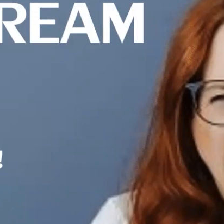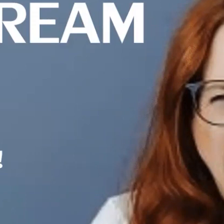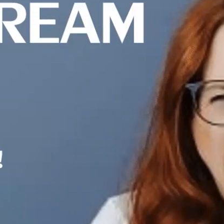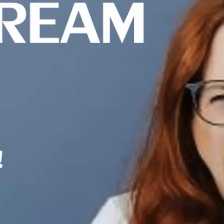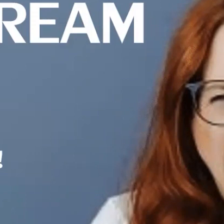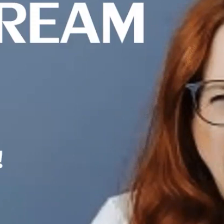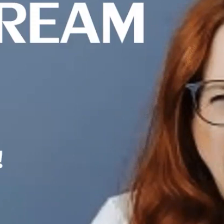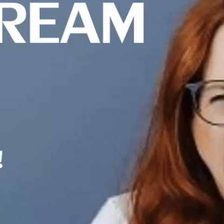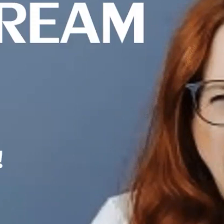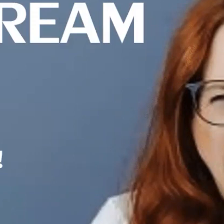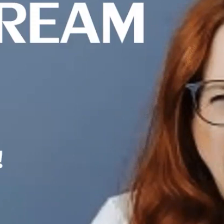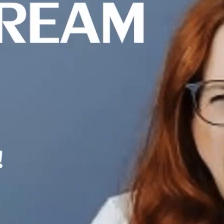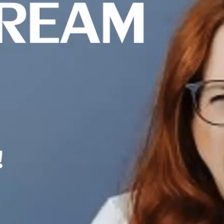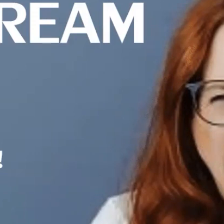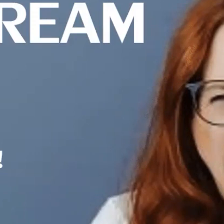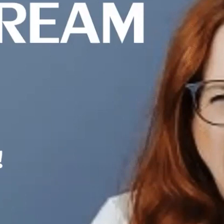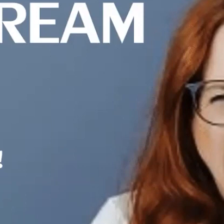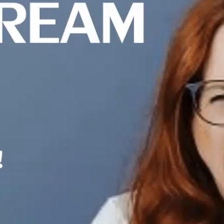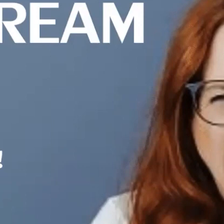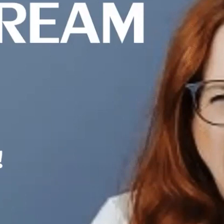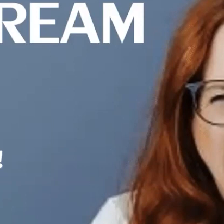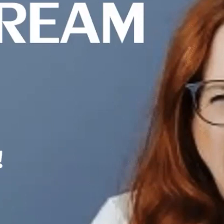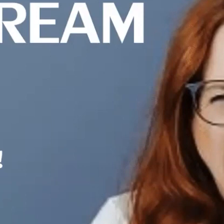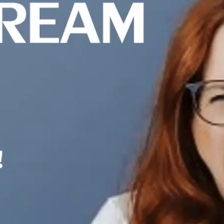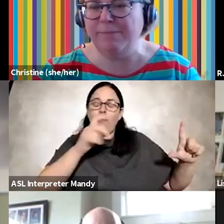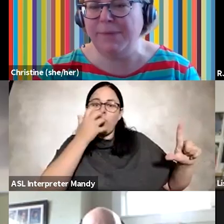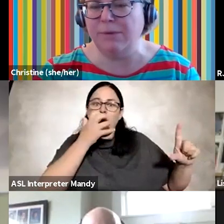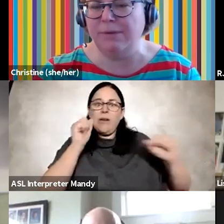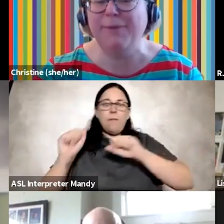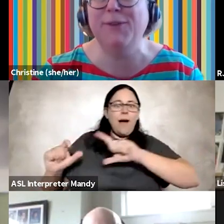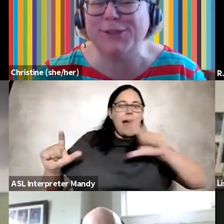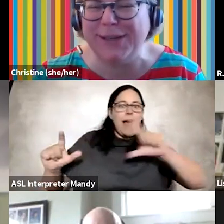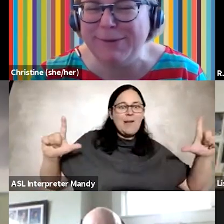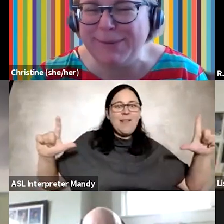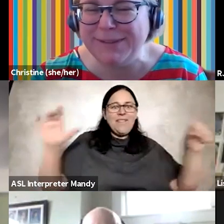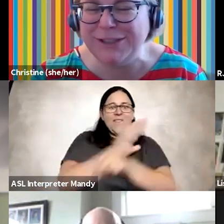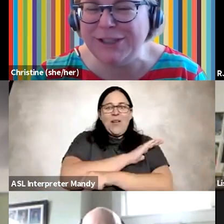take the slide off so that we can get a full screen of people?